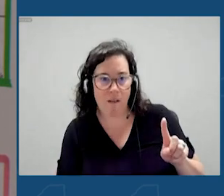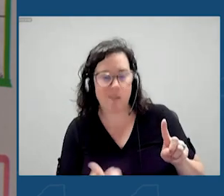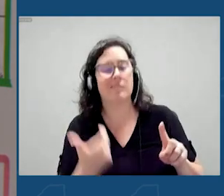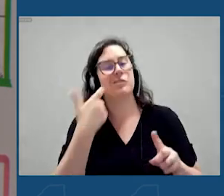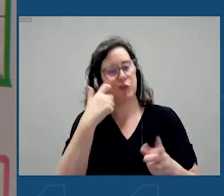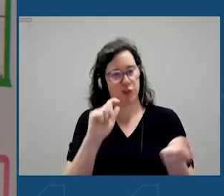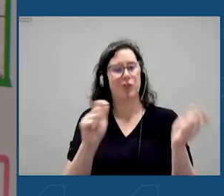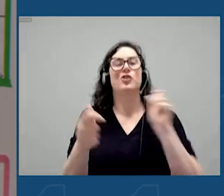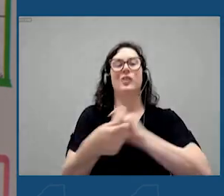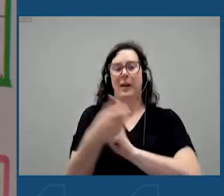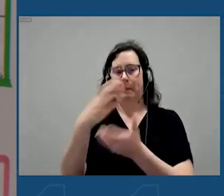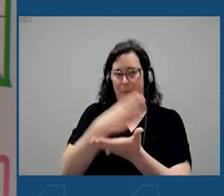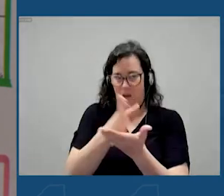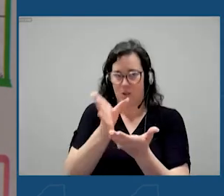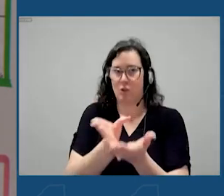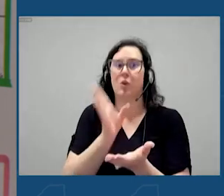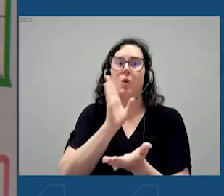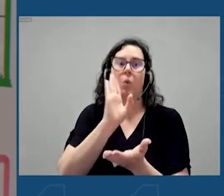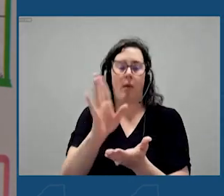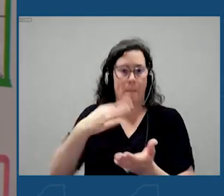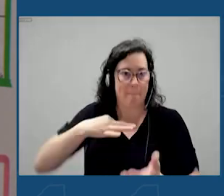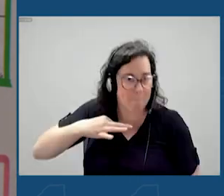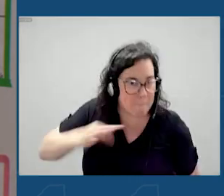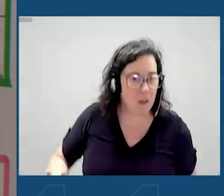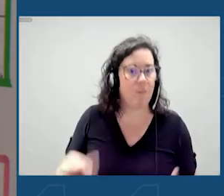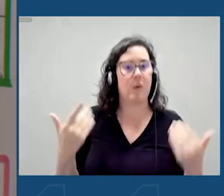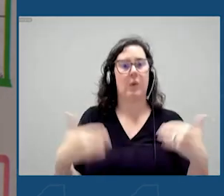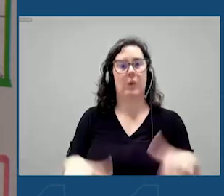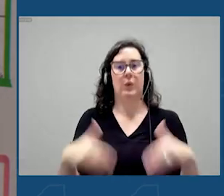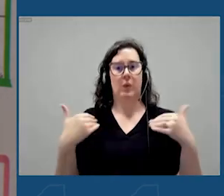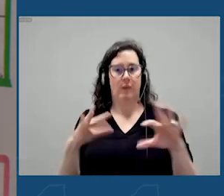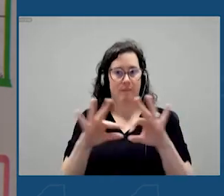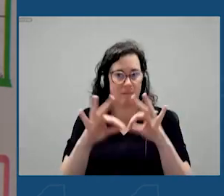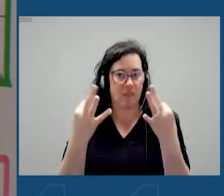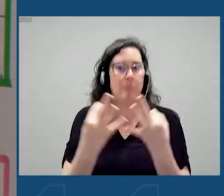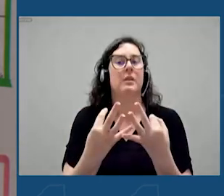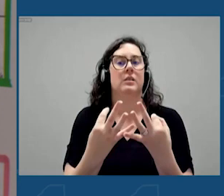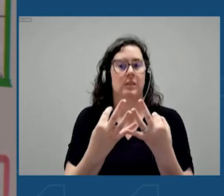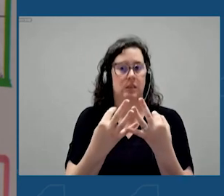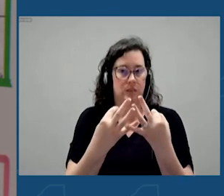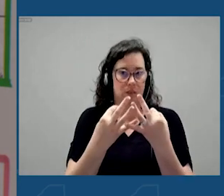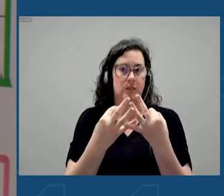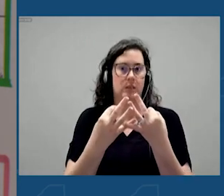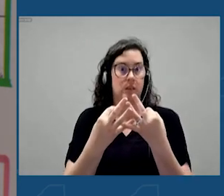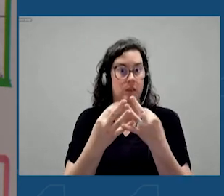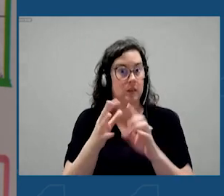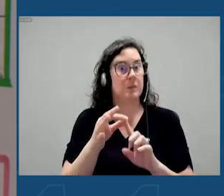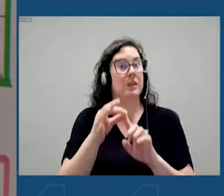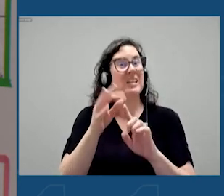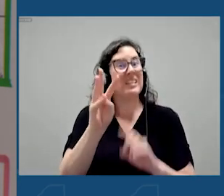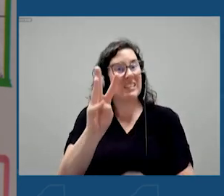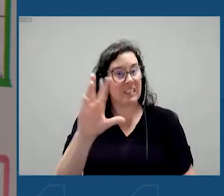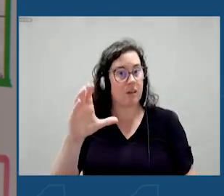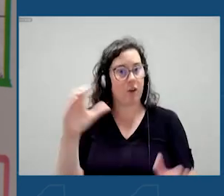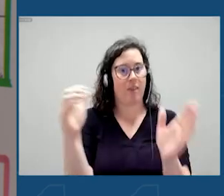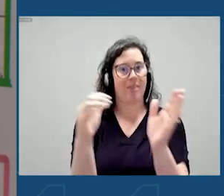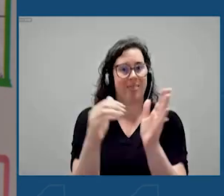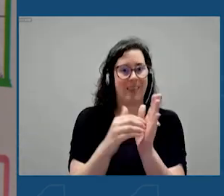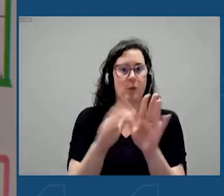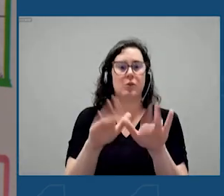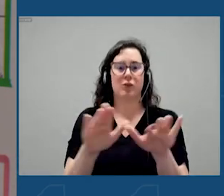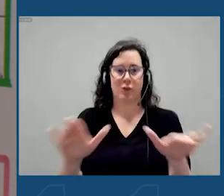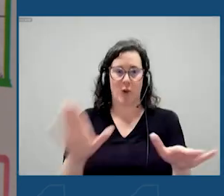our budget. That is going to be a huge benefit for families, especially the 600,000 children who's now covered by this as well.